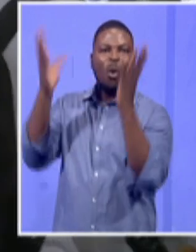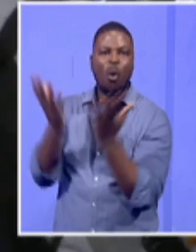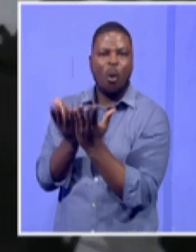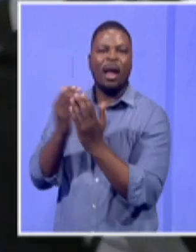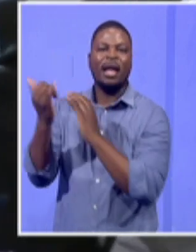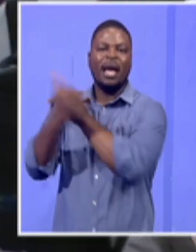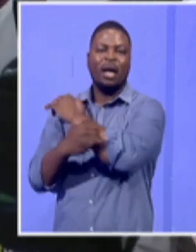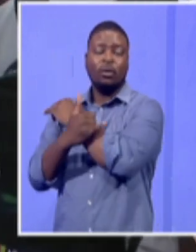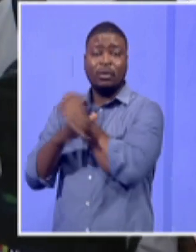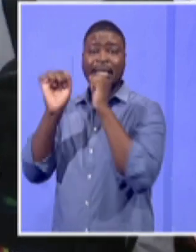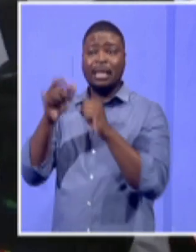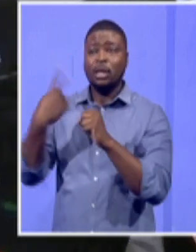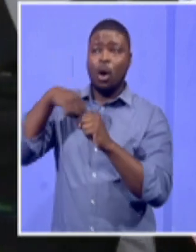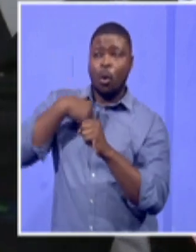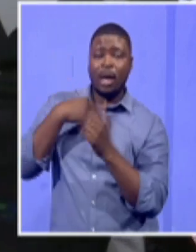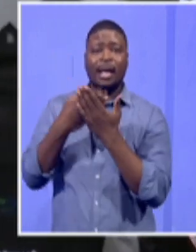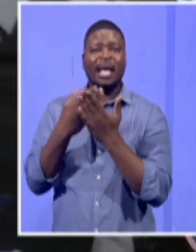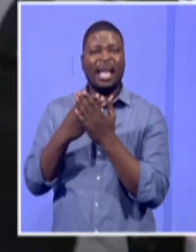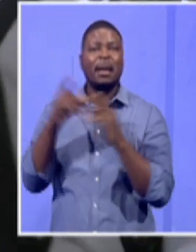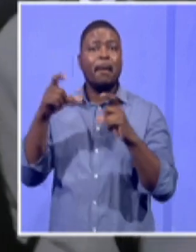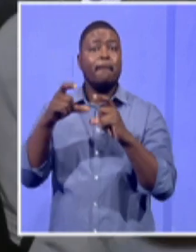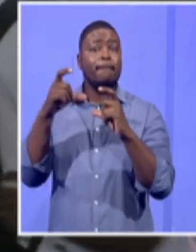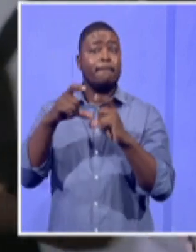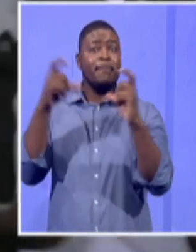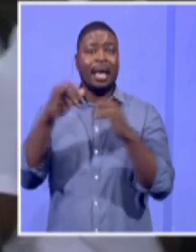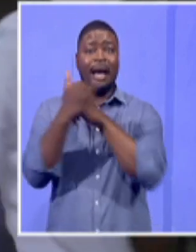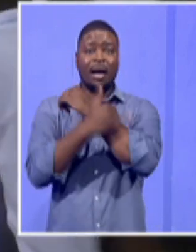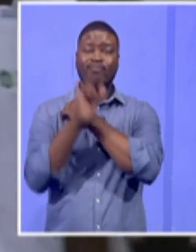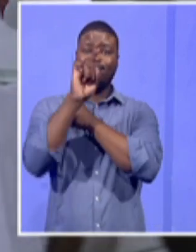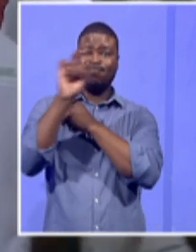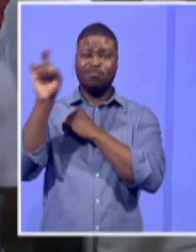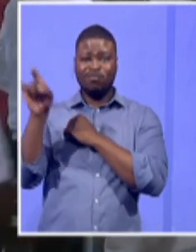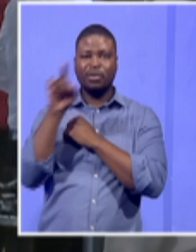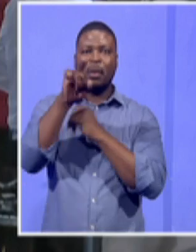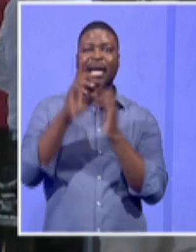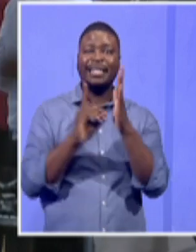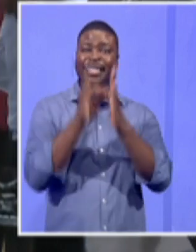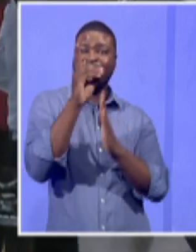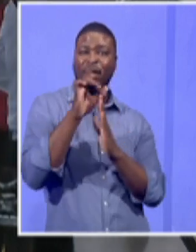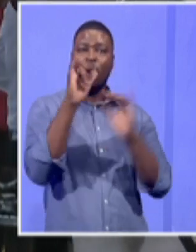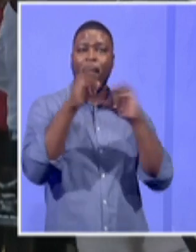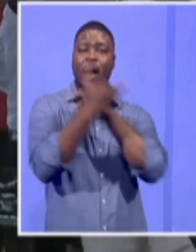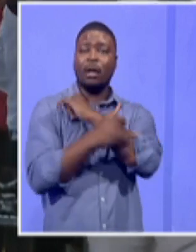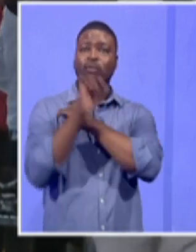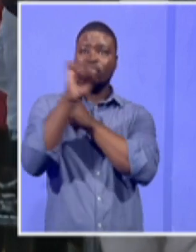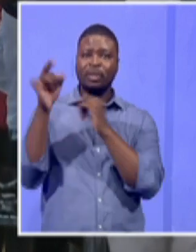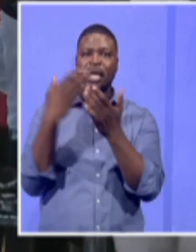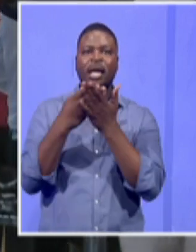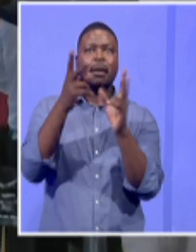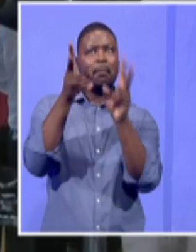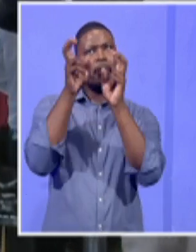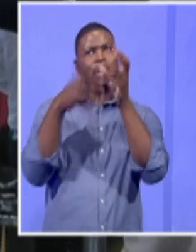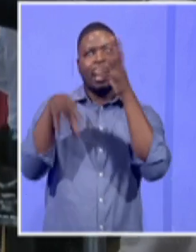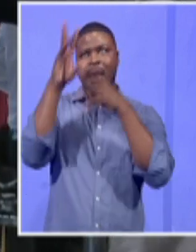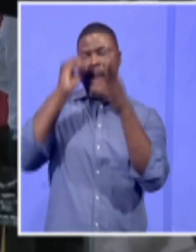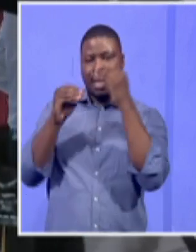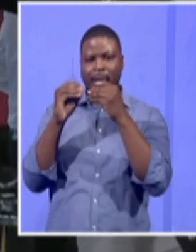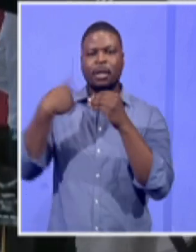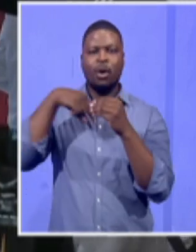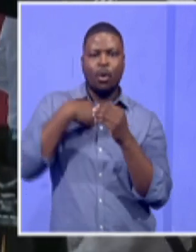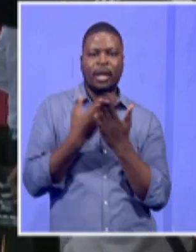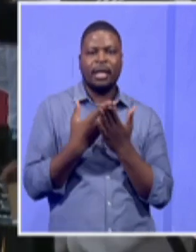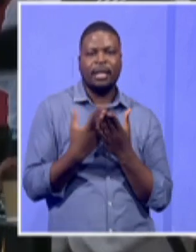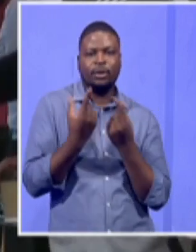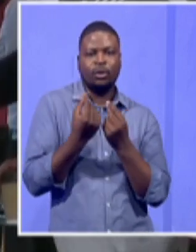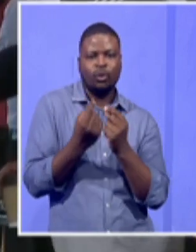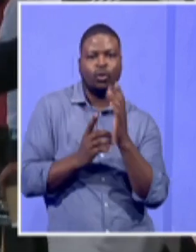we can learn from them. However, we need to start generating our own IP. As IP, we in the space of governance, risk and compliance, with